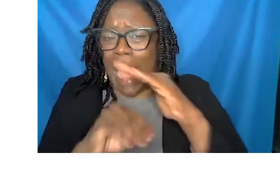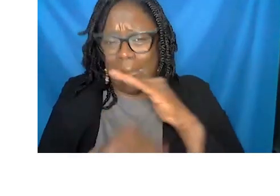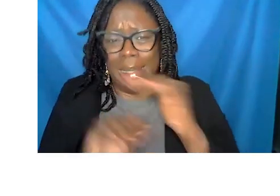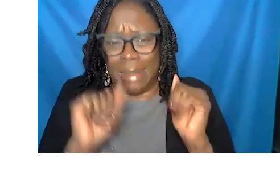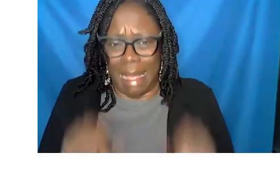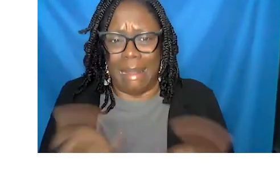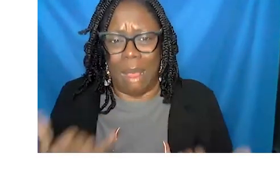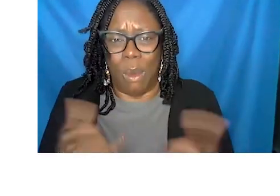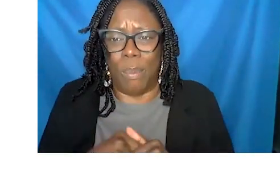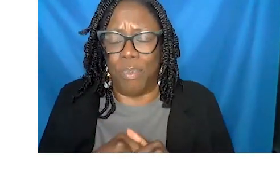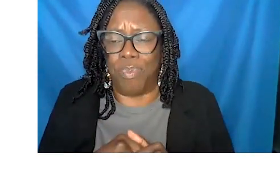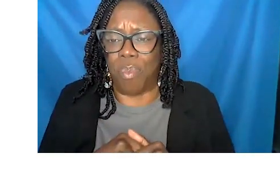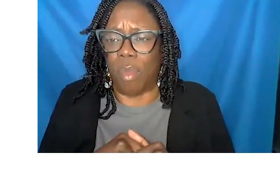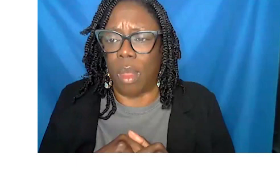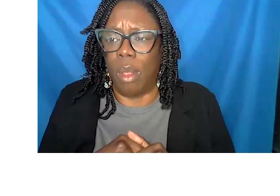now.